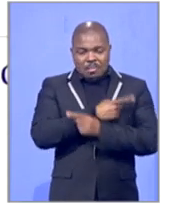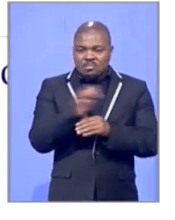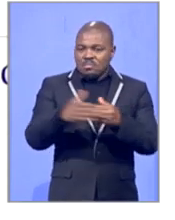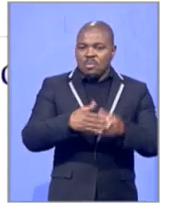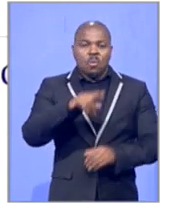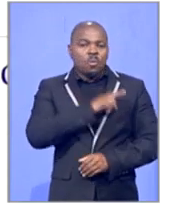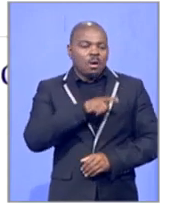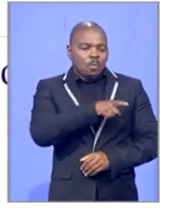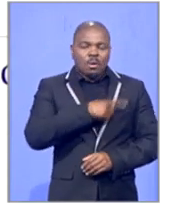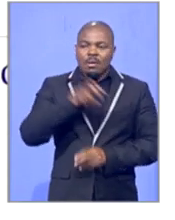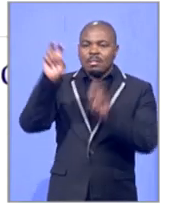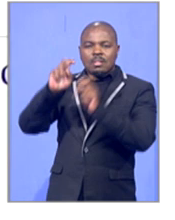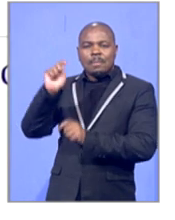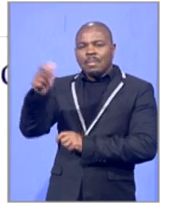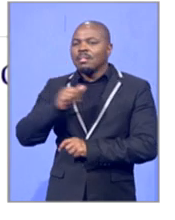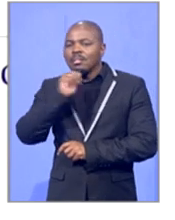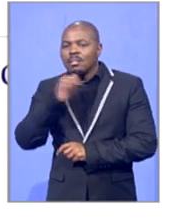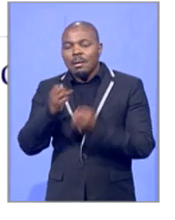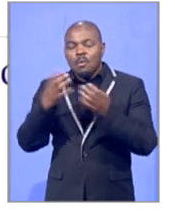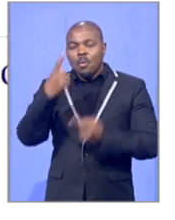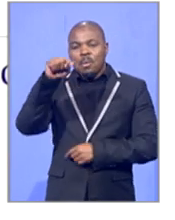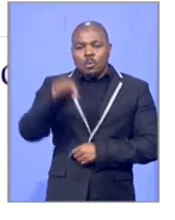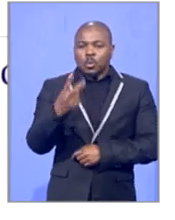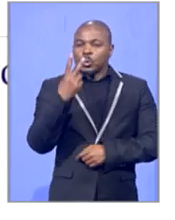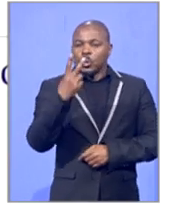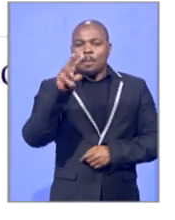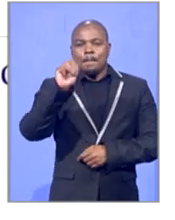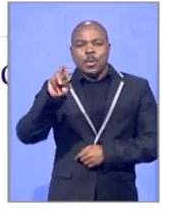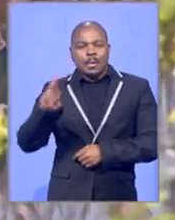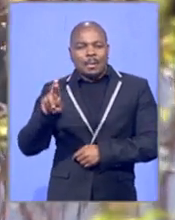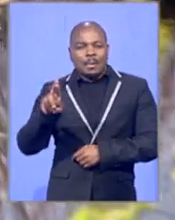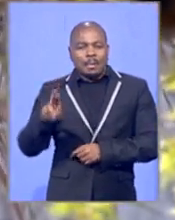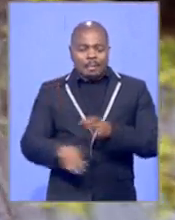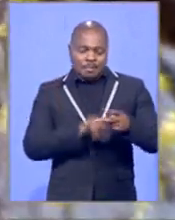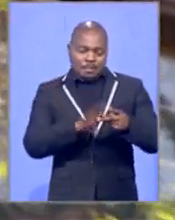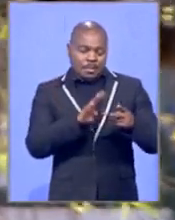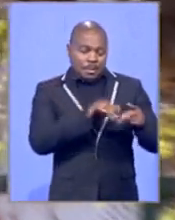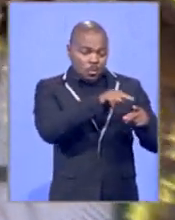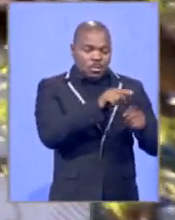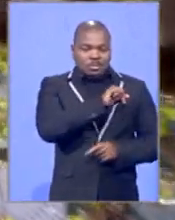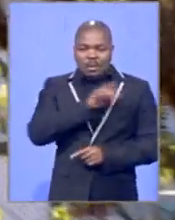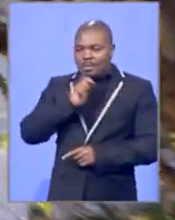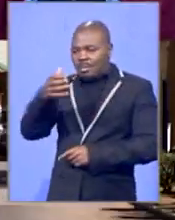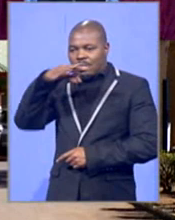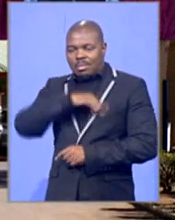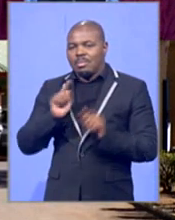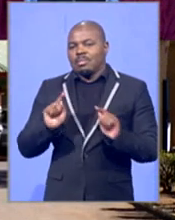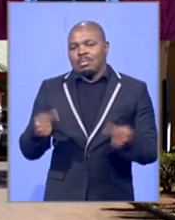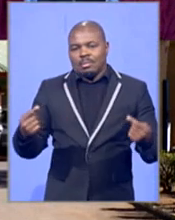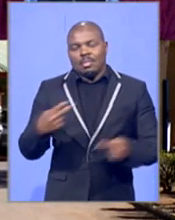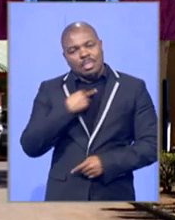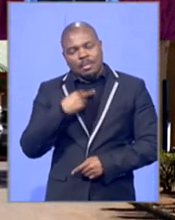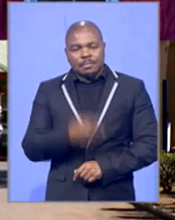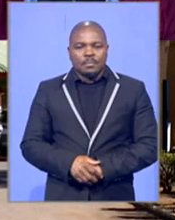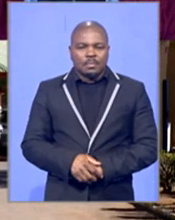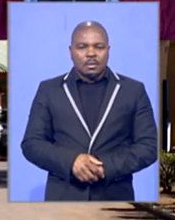ya sekoloto sa motlakase sa 1.2 million rand ibile e sa khone le go duela badiri. From the records